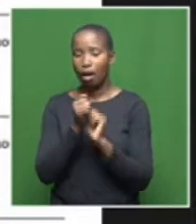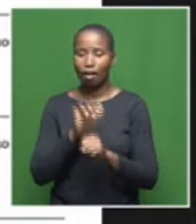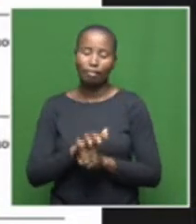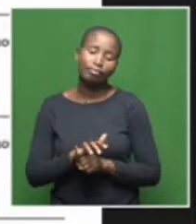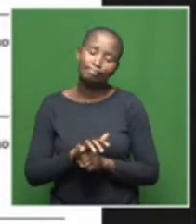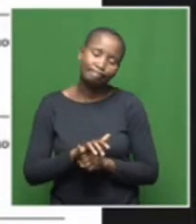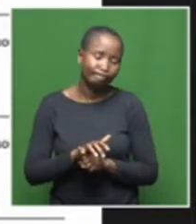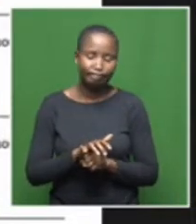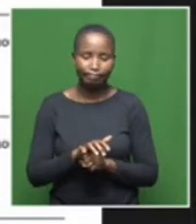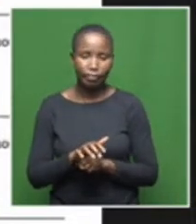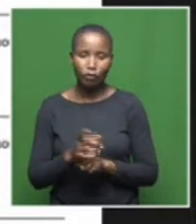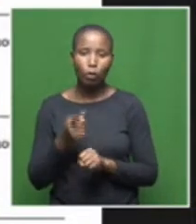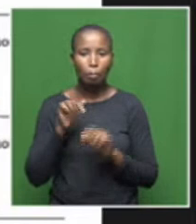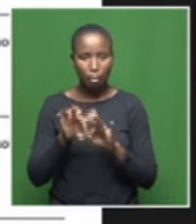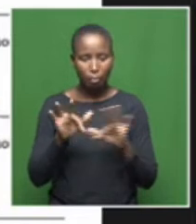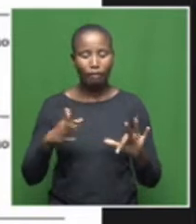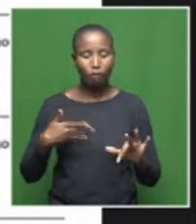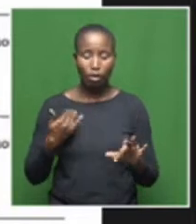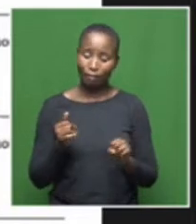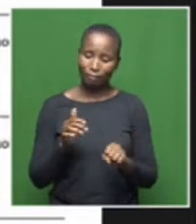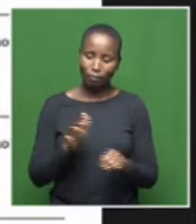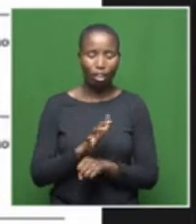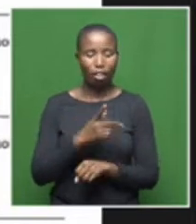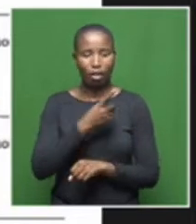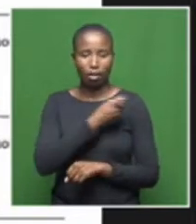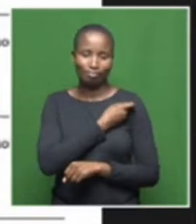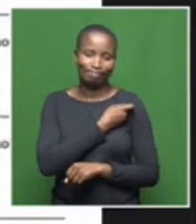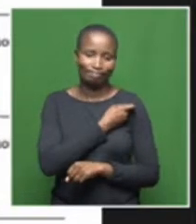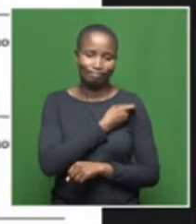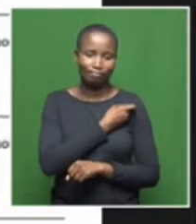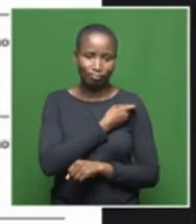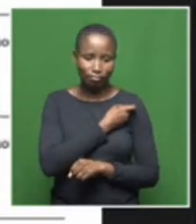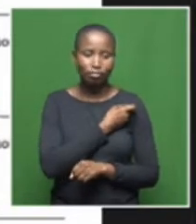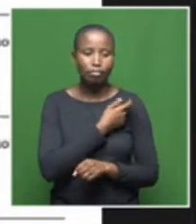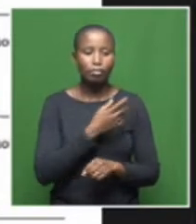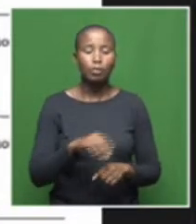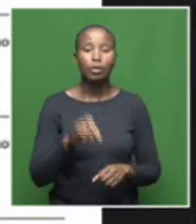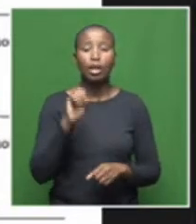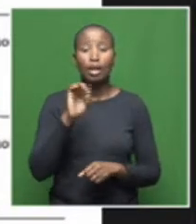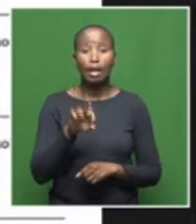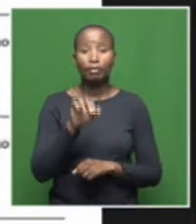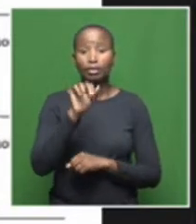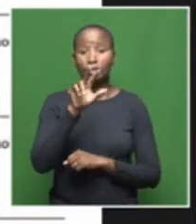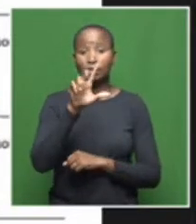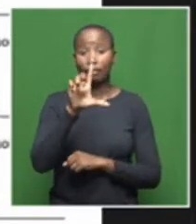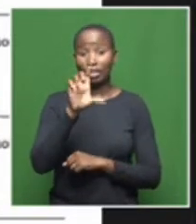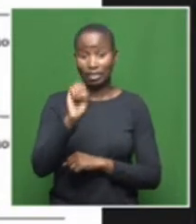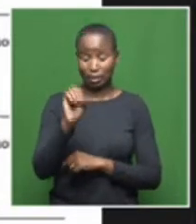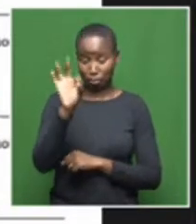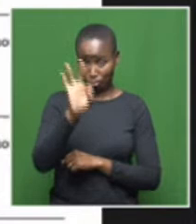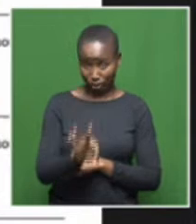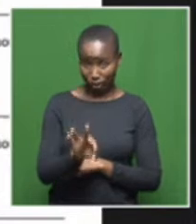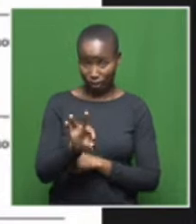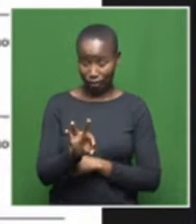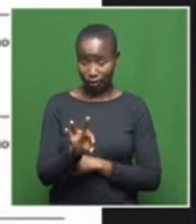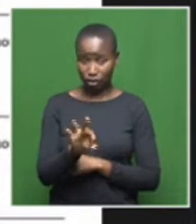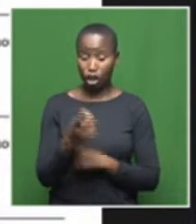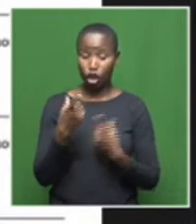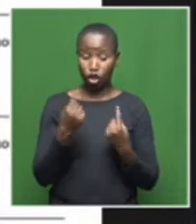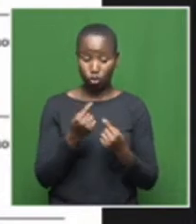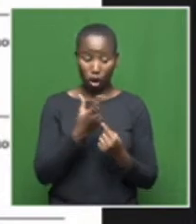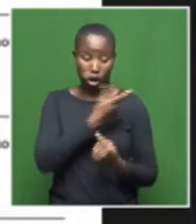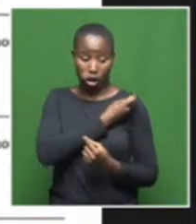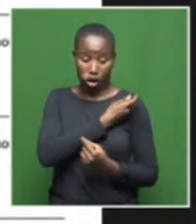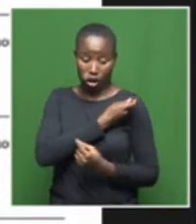require for population immunity. Now, this will, if we were to reach the 70% coverage, this will make us